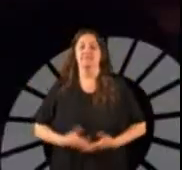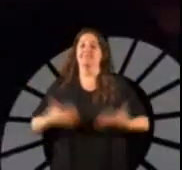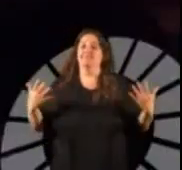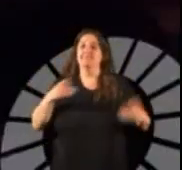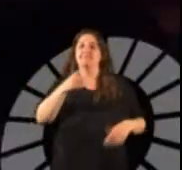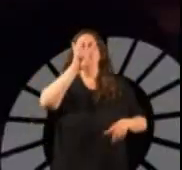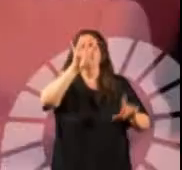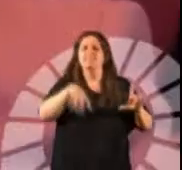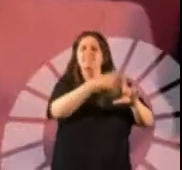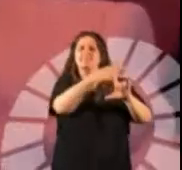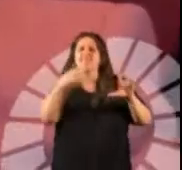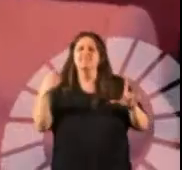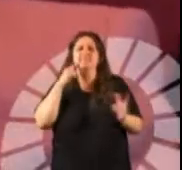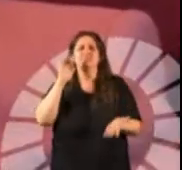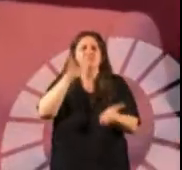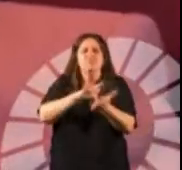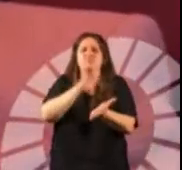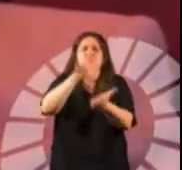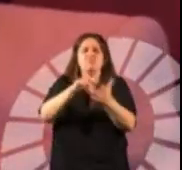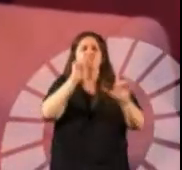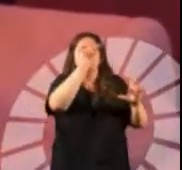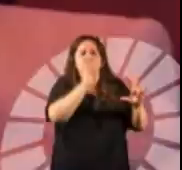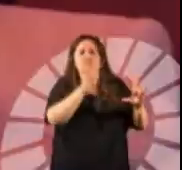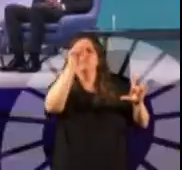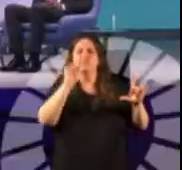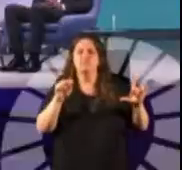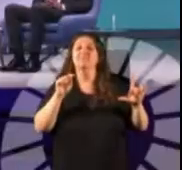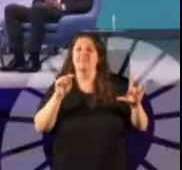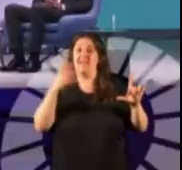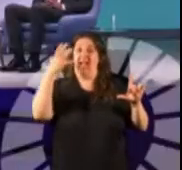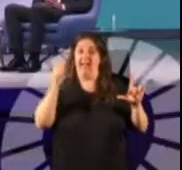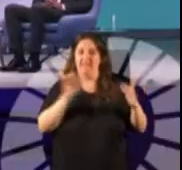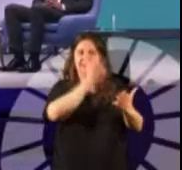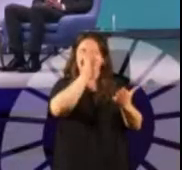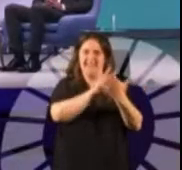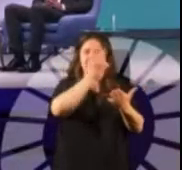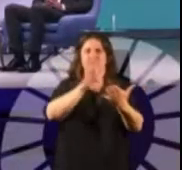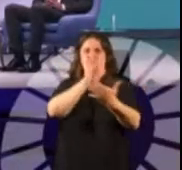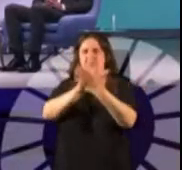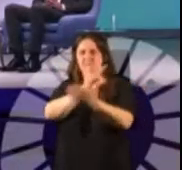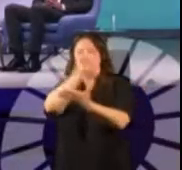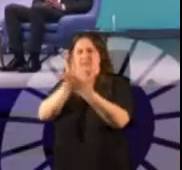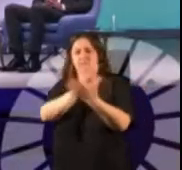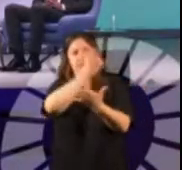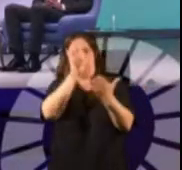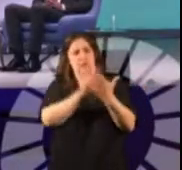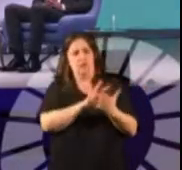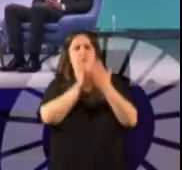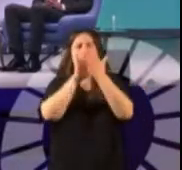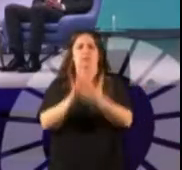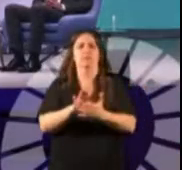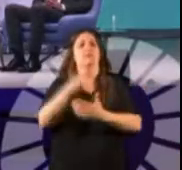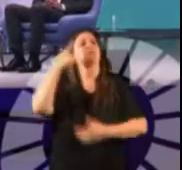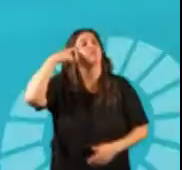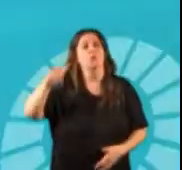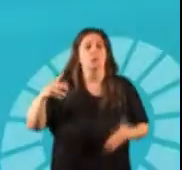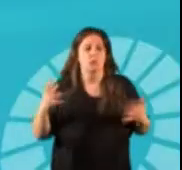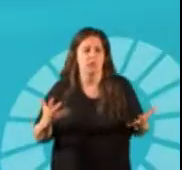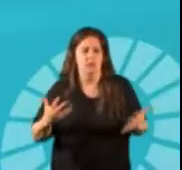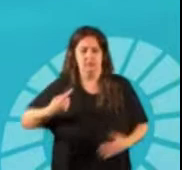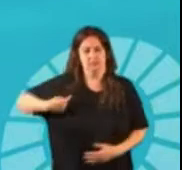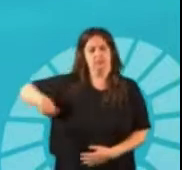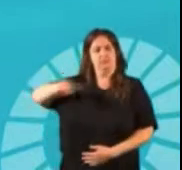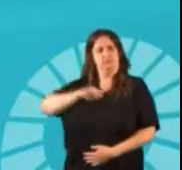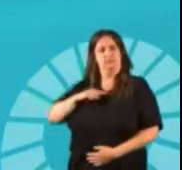be addressing today. And I state very clearly, I claim with the leaders that are here today that I am a